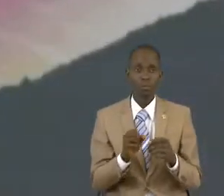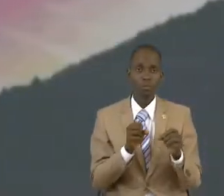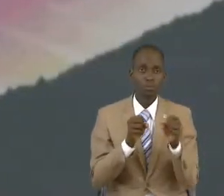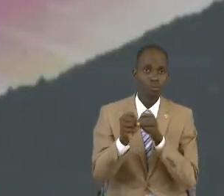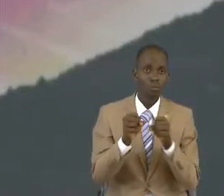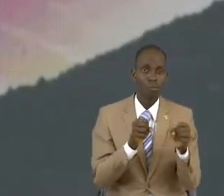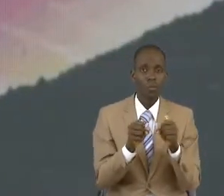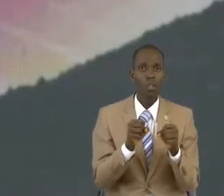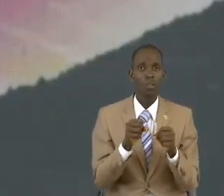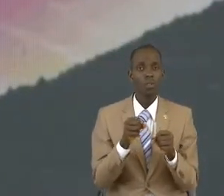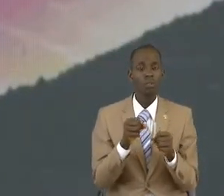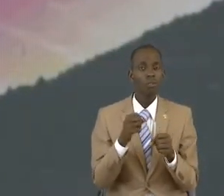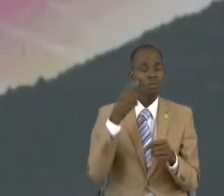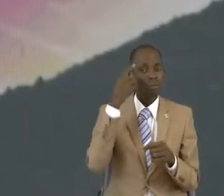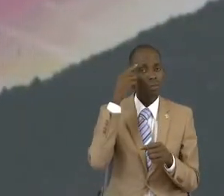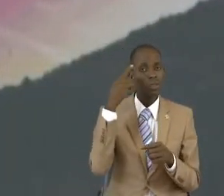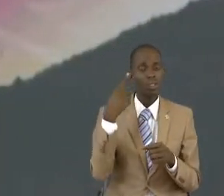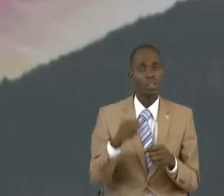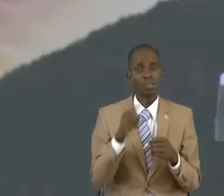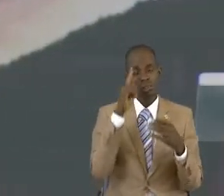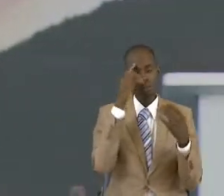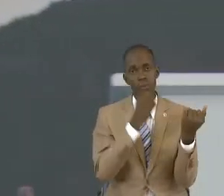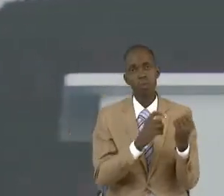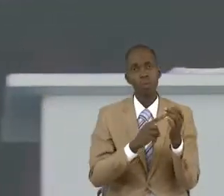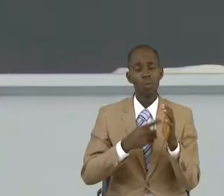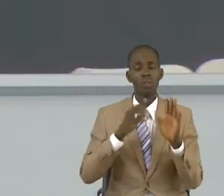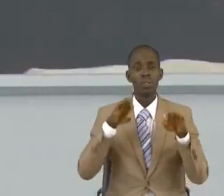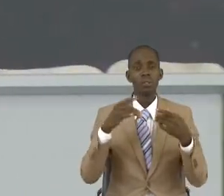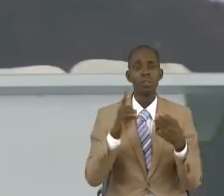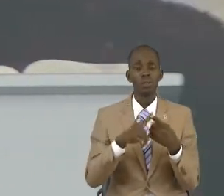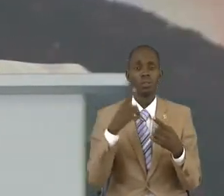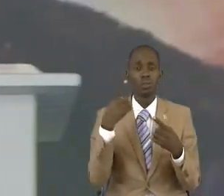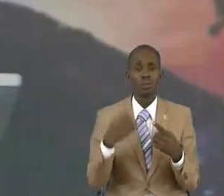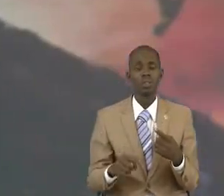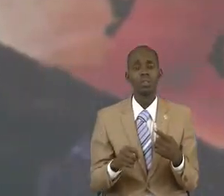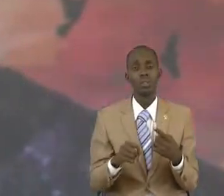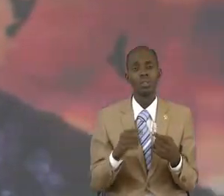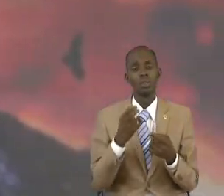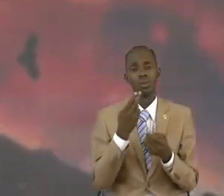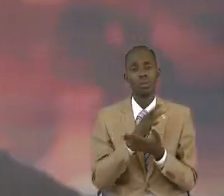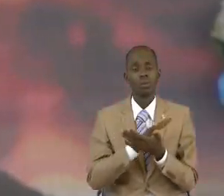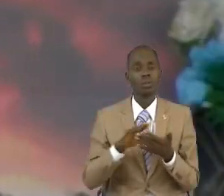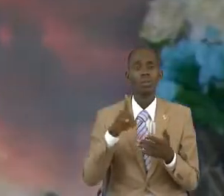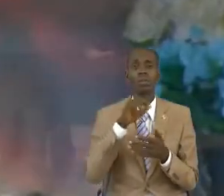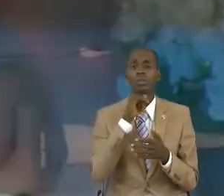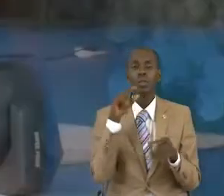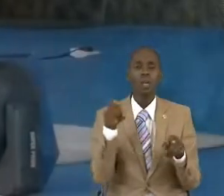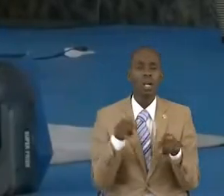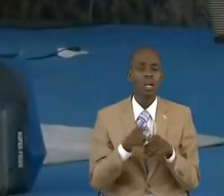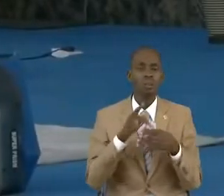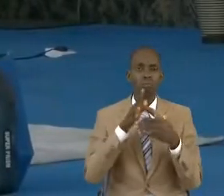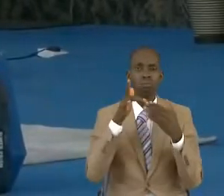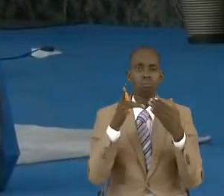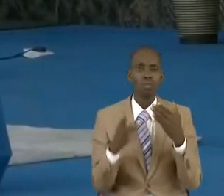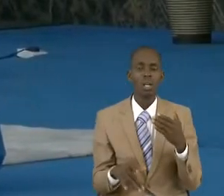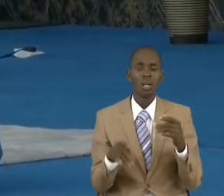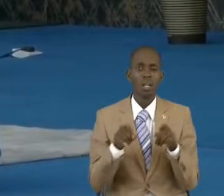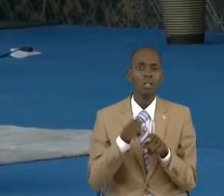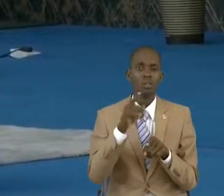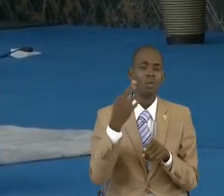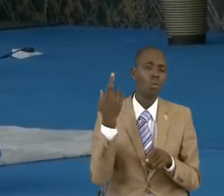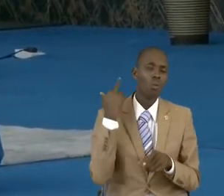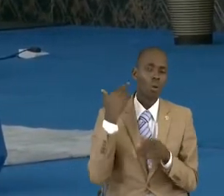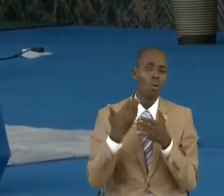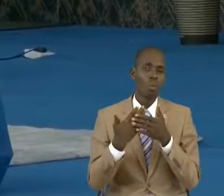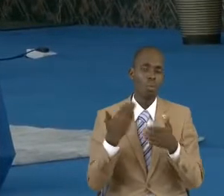delivered unto the saints. You're not as sharp as you were in the earlier years. You are